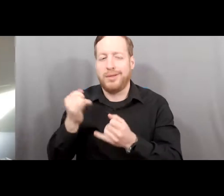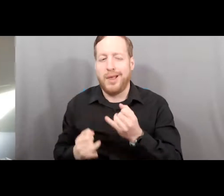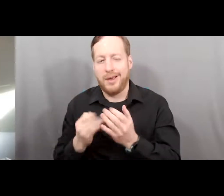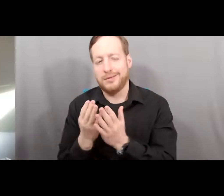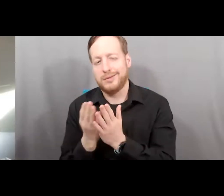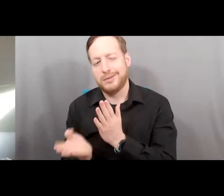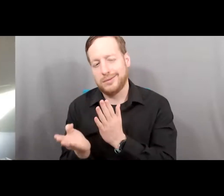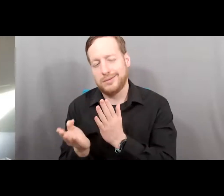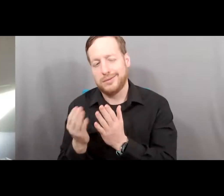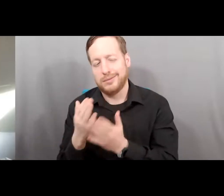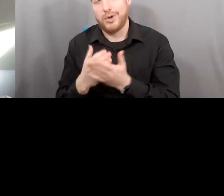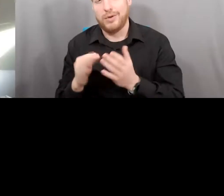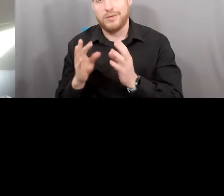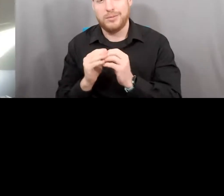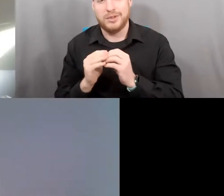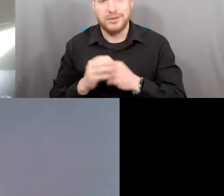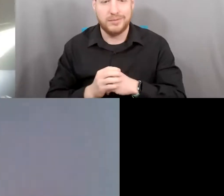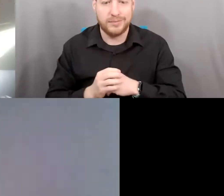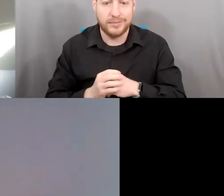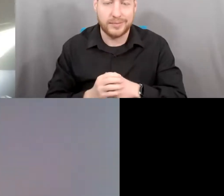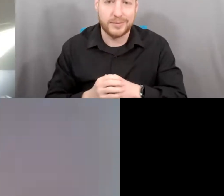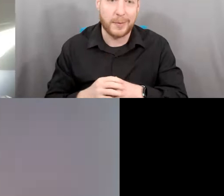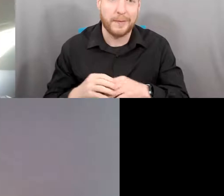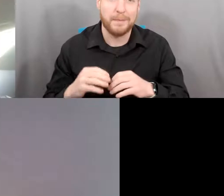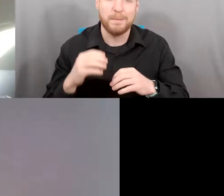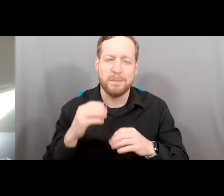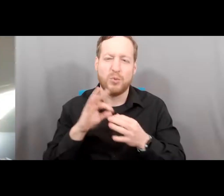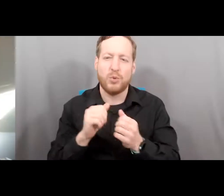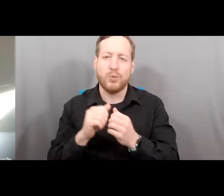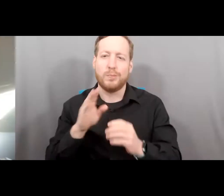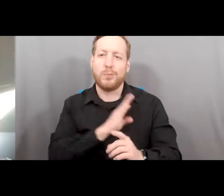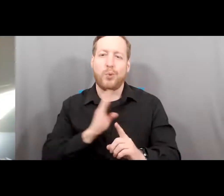is helping, he'll run the end of the meeting